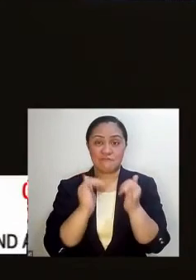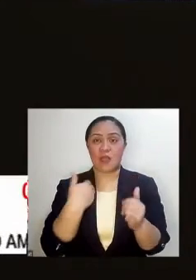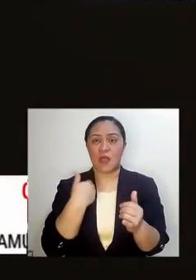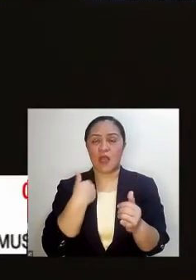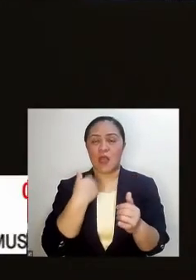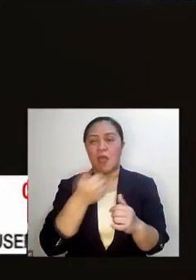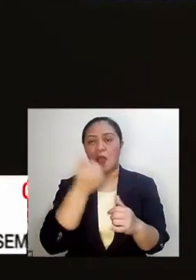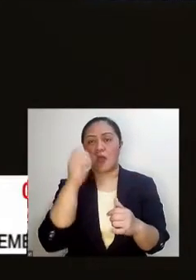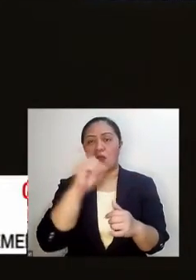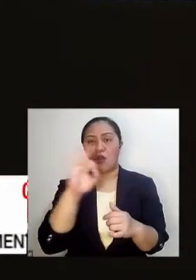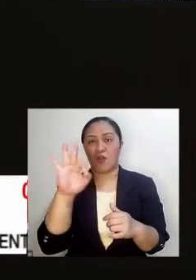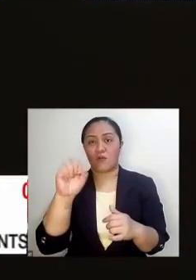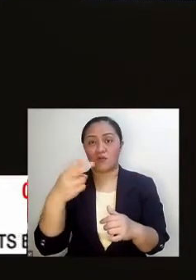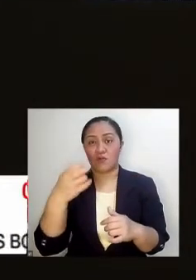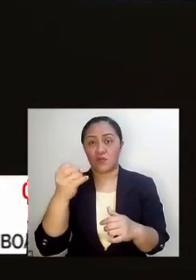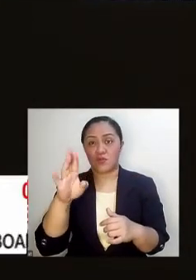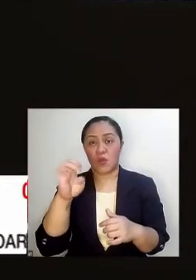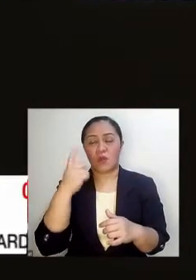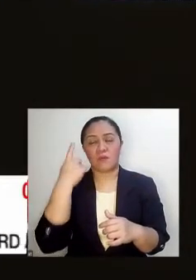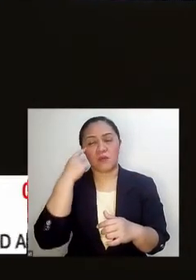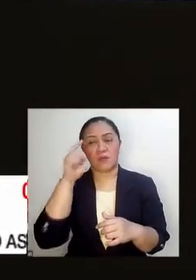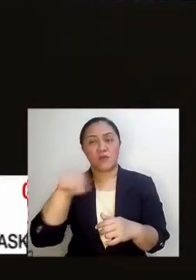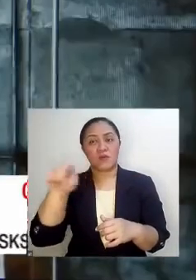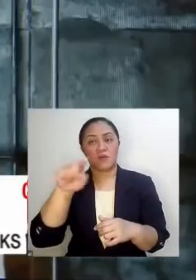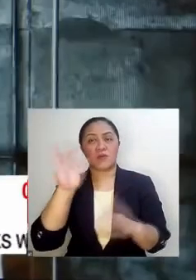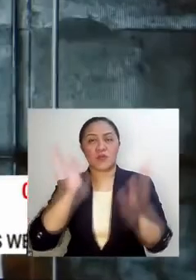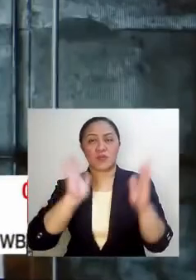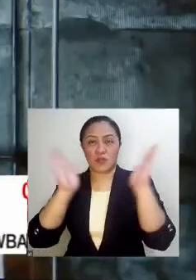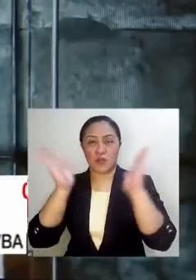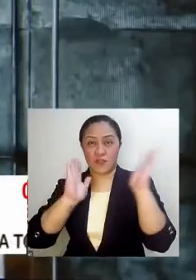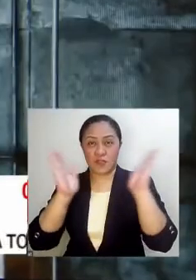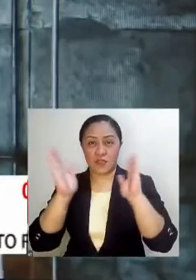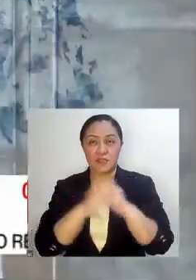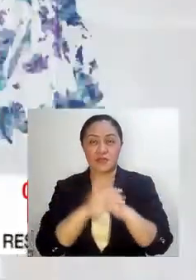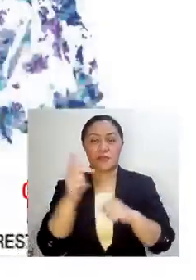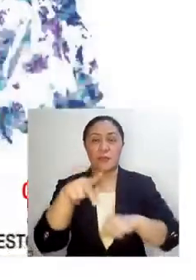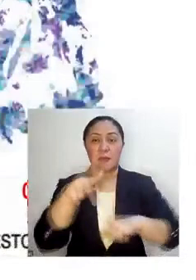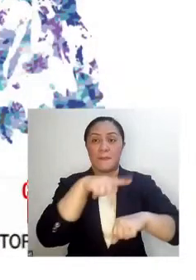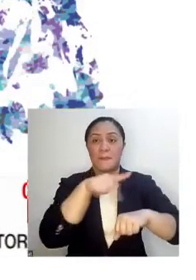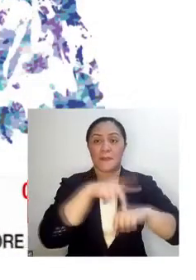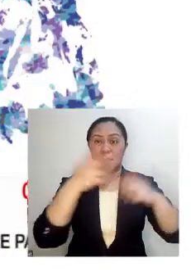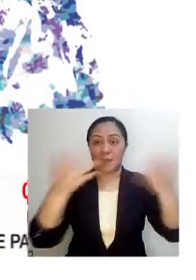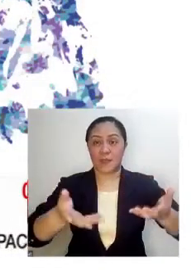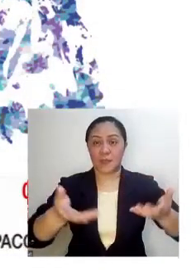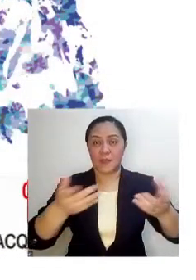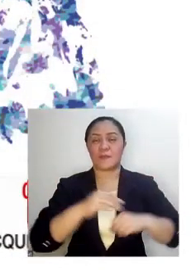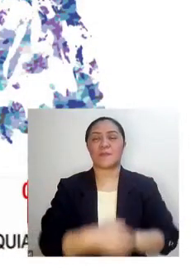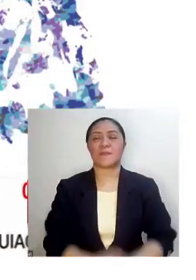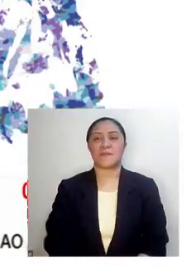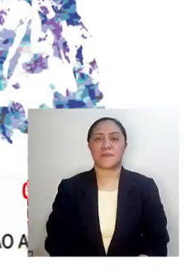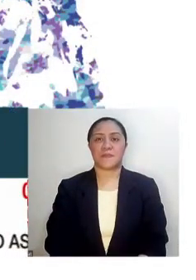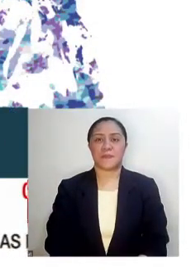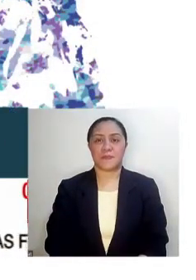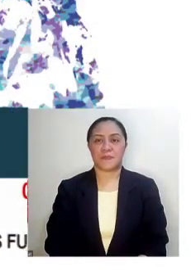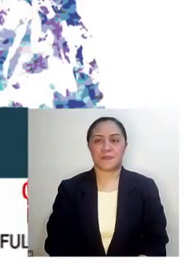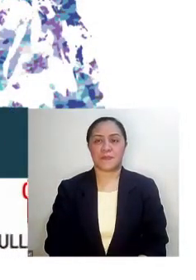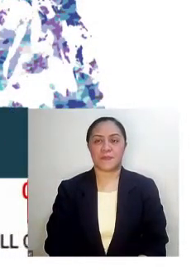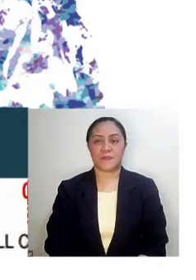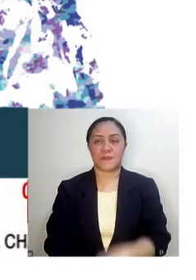can provide the services from the Philippines to the world. There's just one